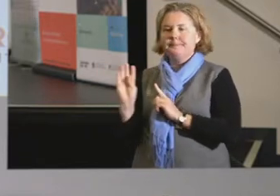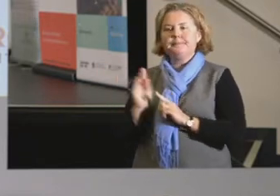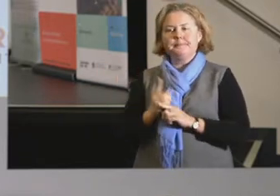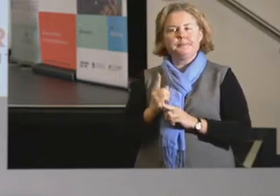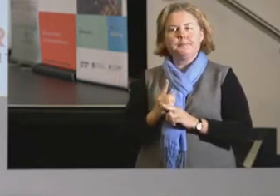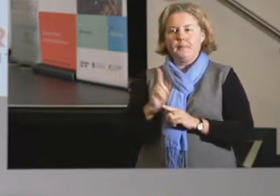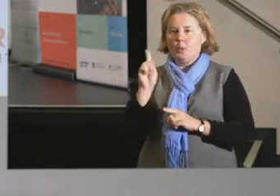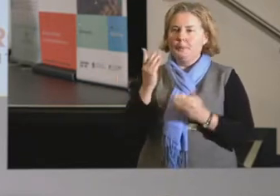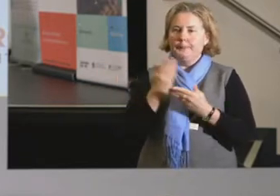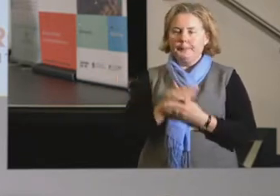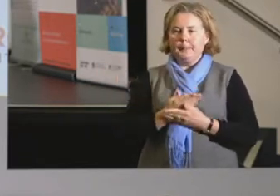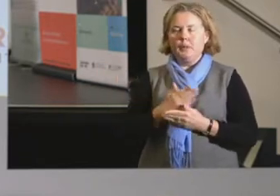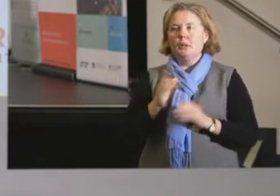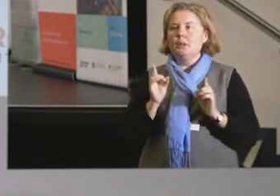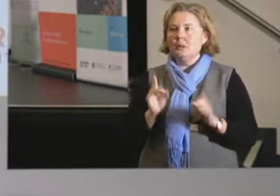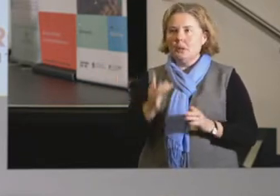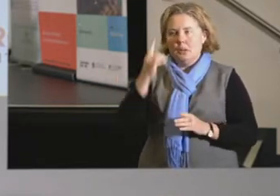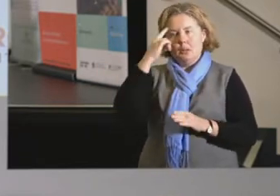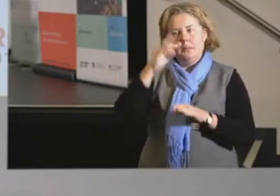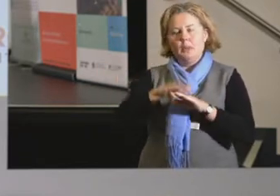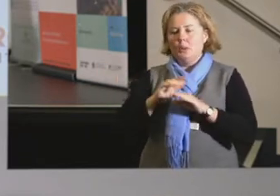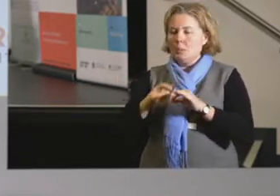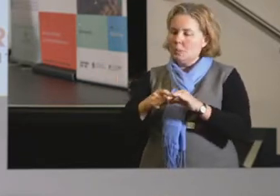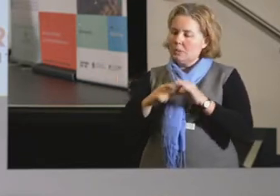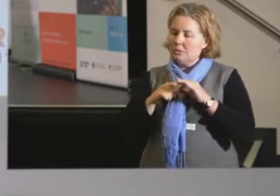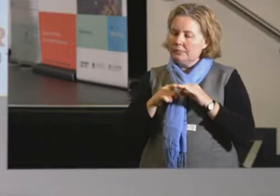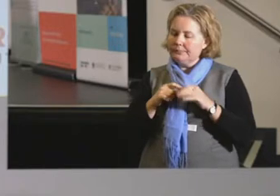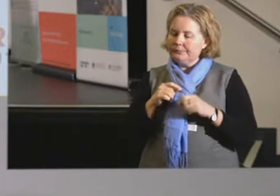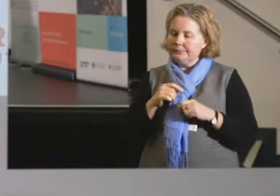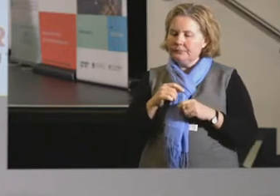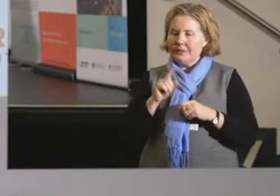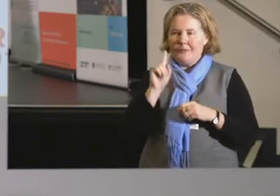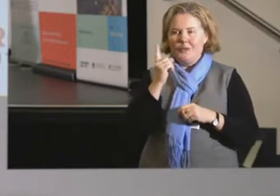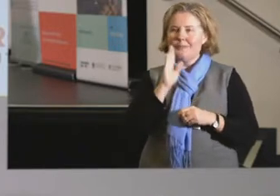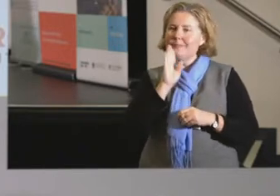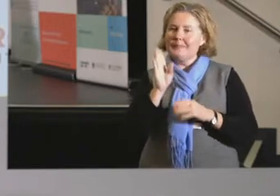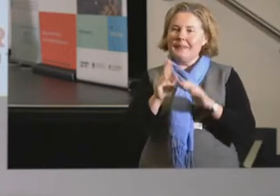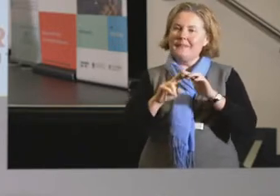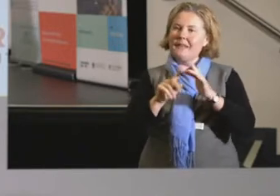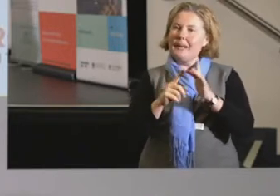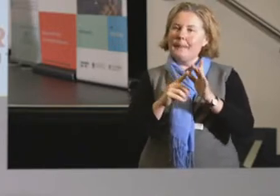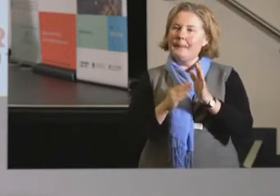we think about this question that was raised, as I said, by our first keynote speaker,